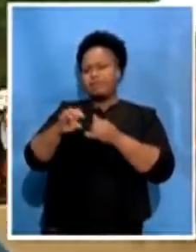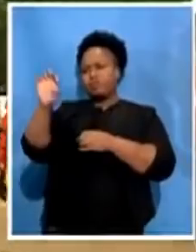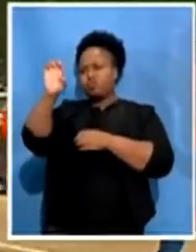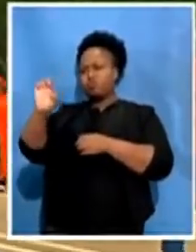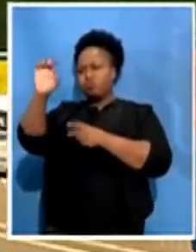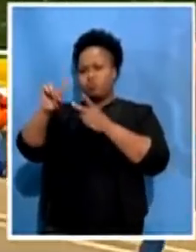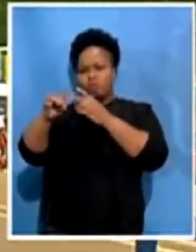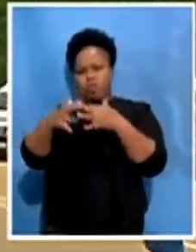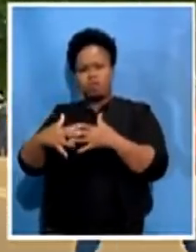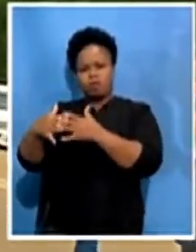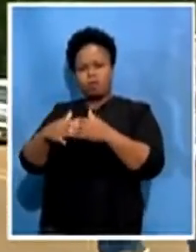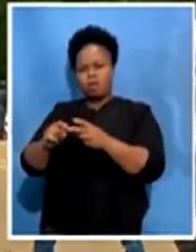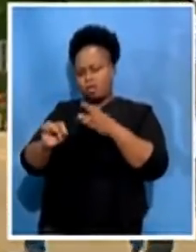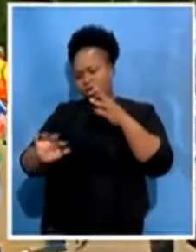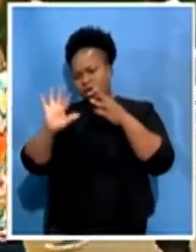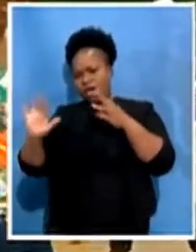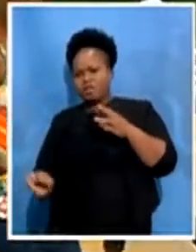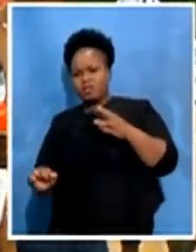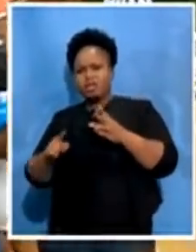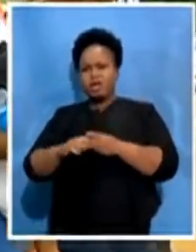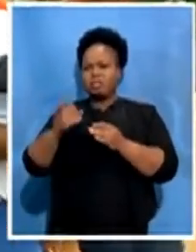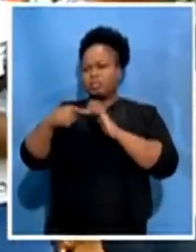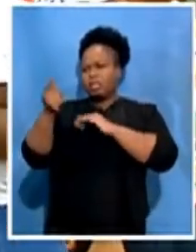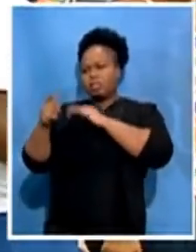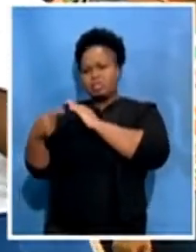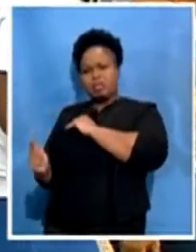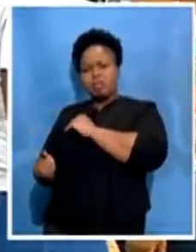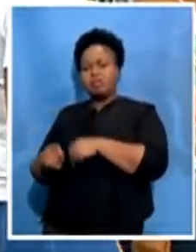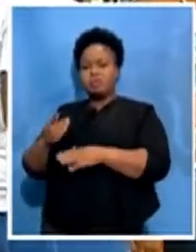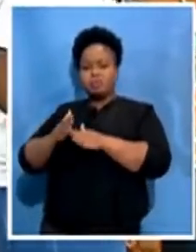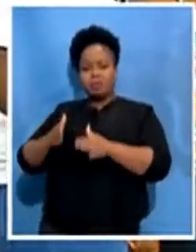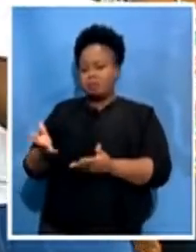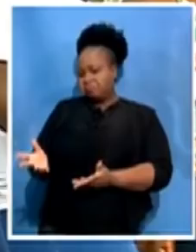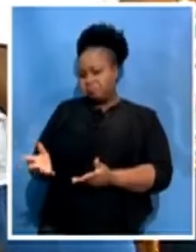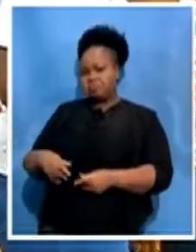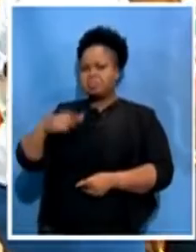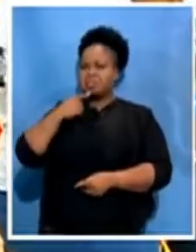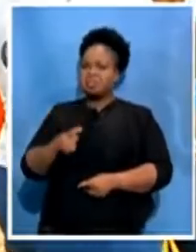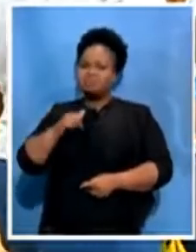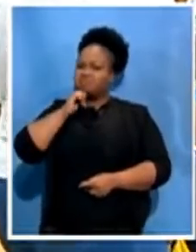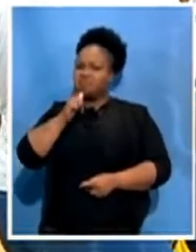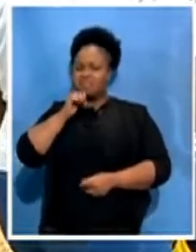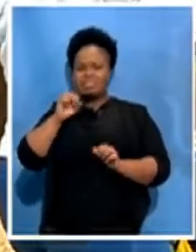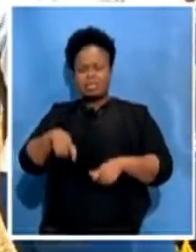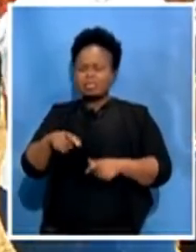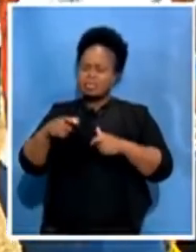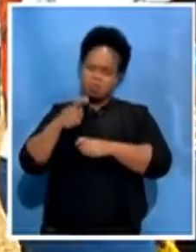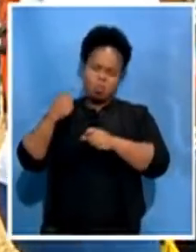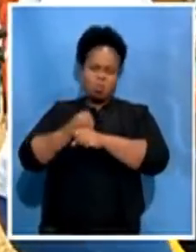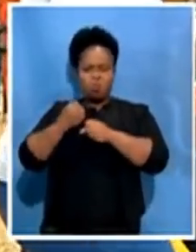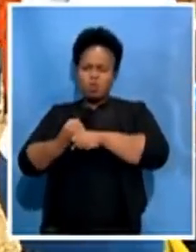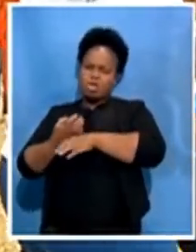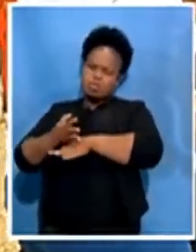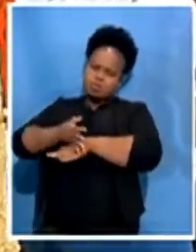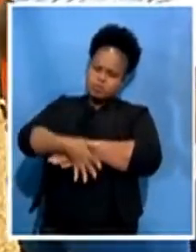So workers at this company are saying, even though they are one of the hardest working in the farming industry in South Africa, they